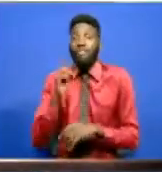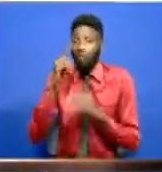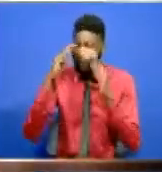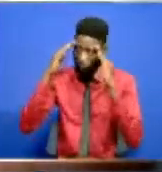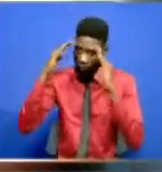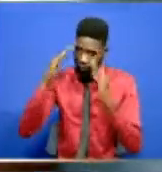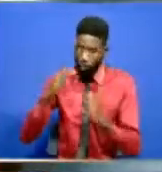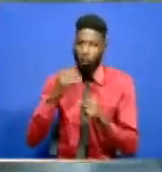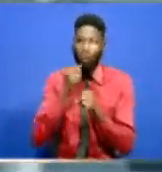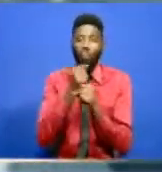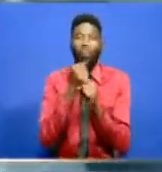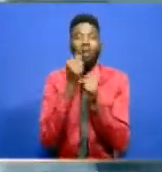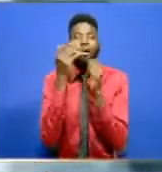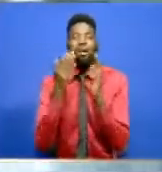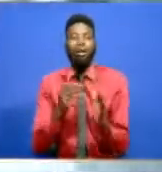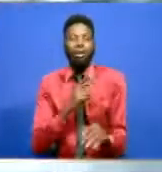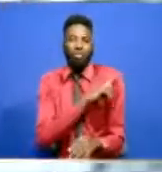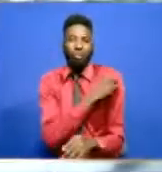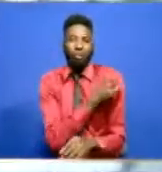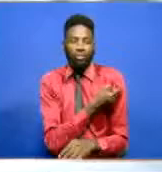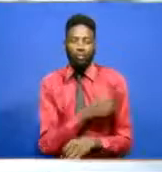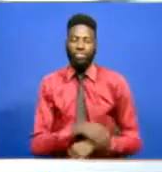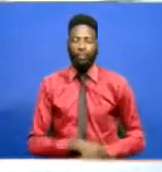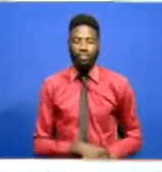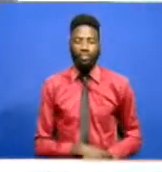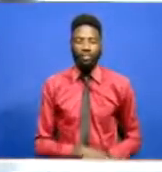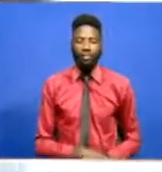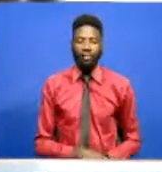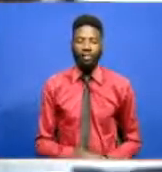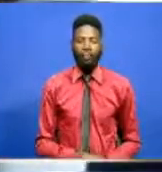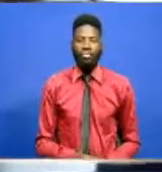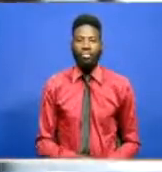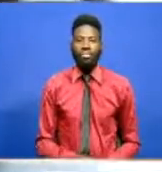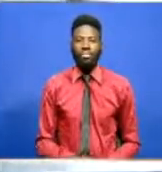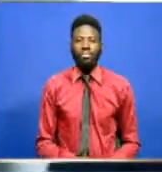workers given priority. Nancy Okwari, Channel One News.